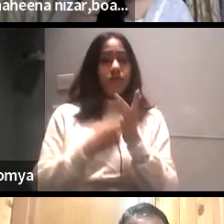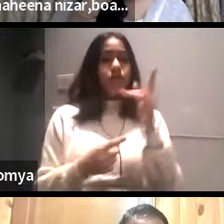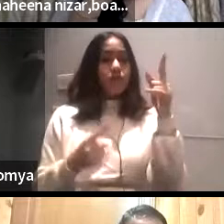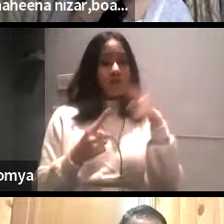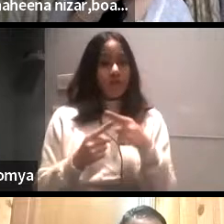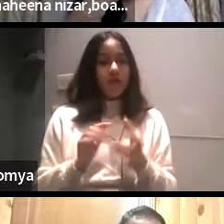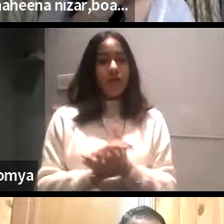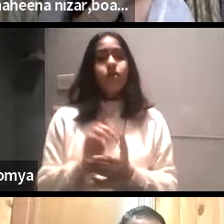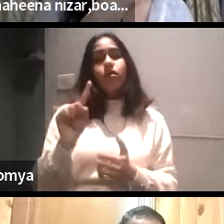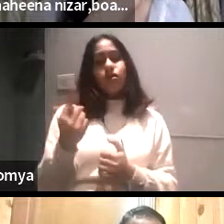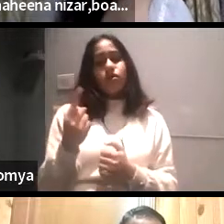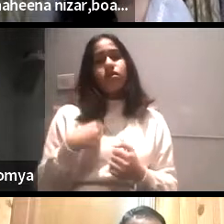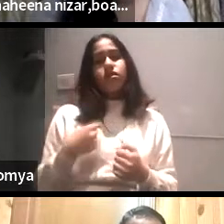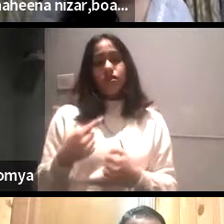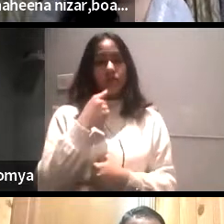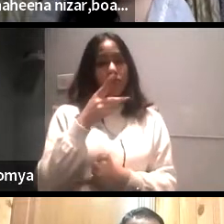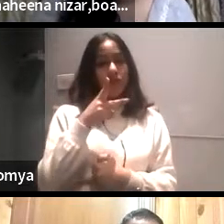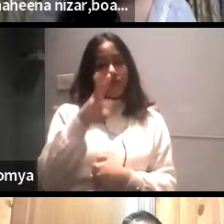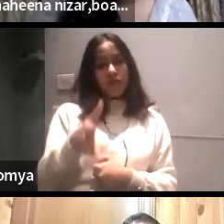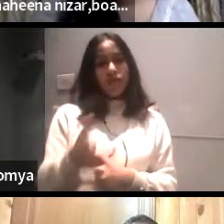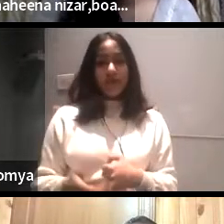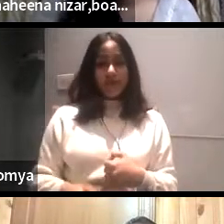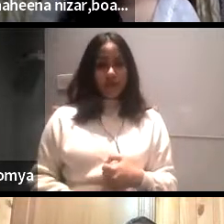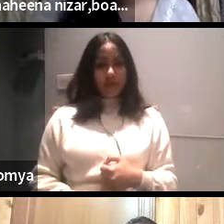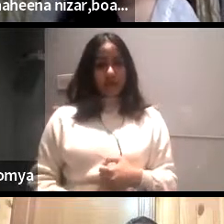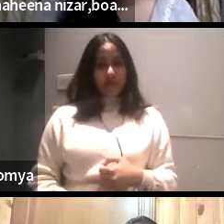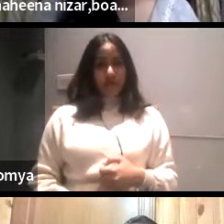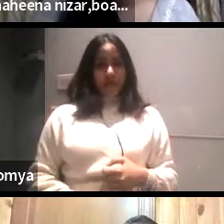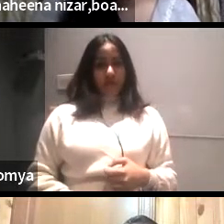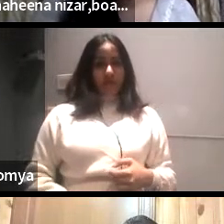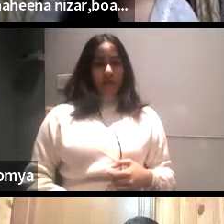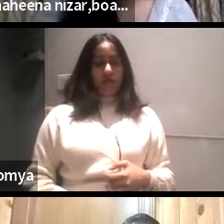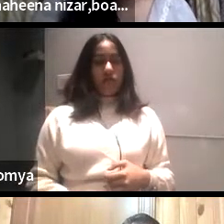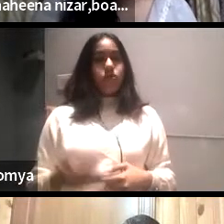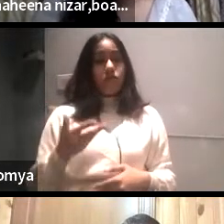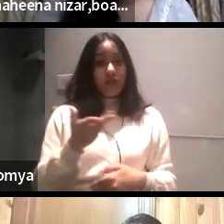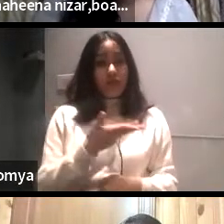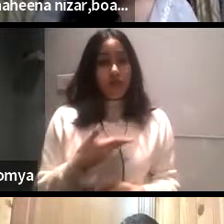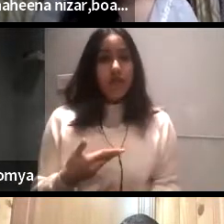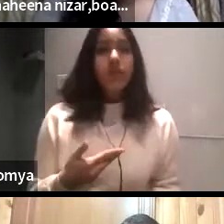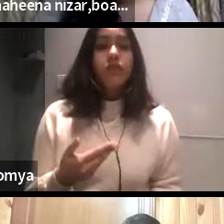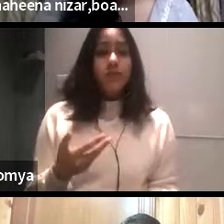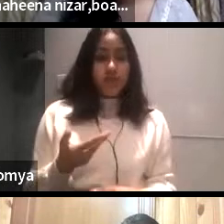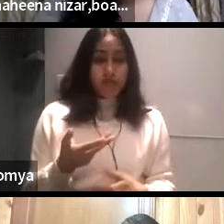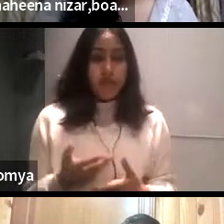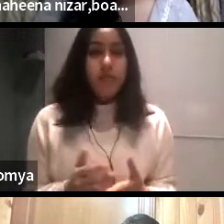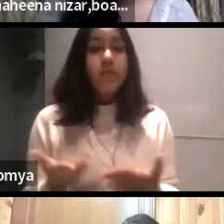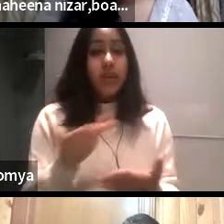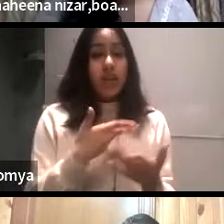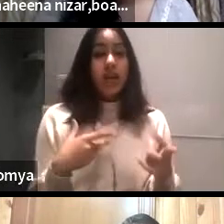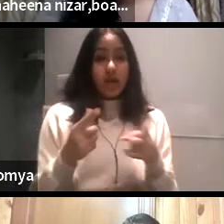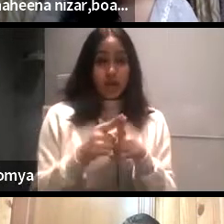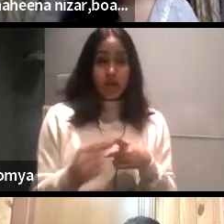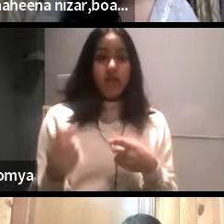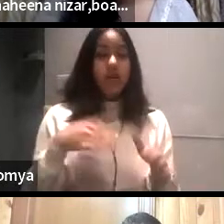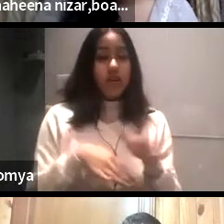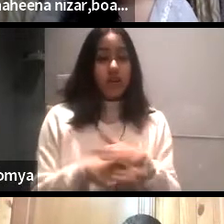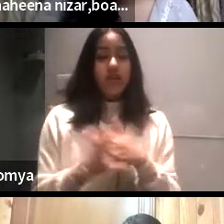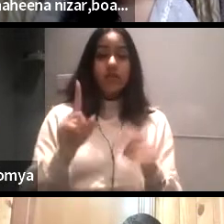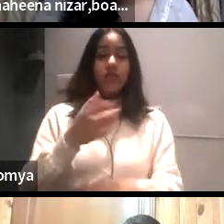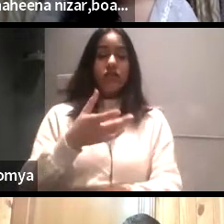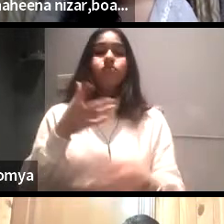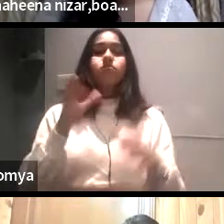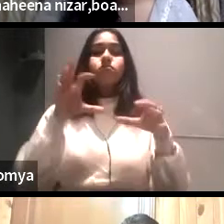First of all, I'd like to tell you that what we did from World Trade Center was, when we had our camp for